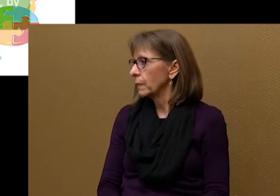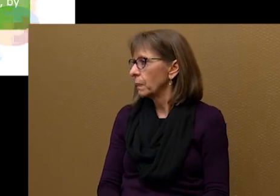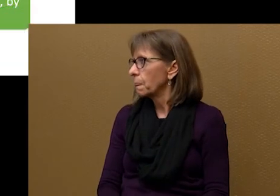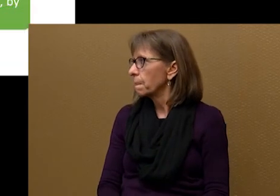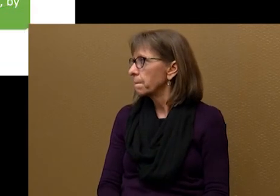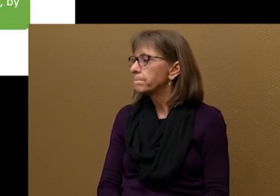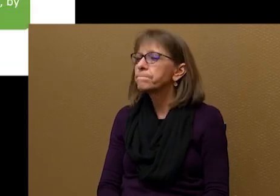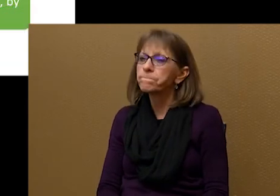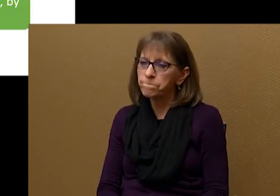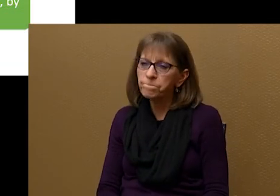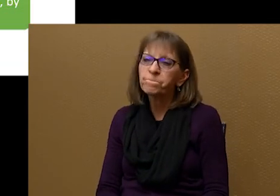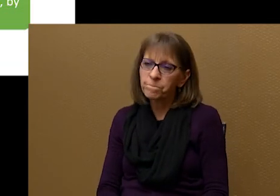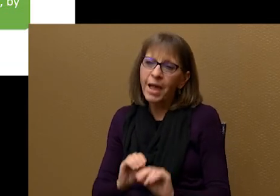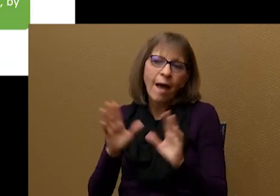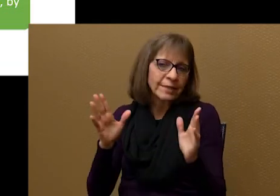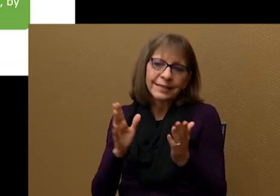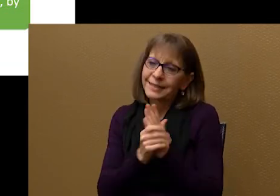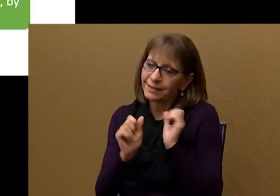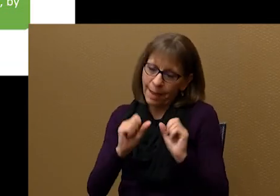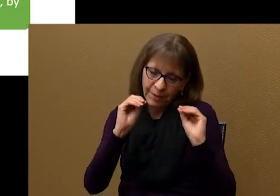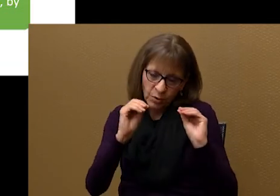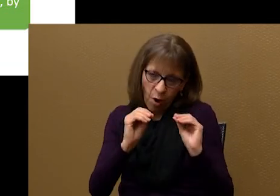Obviously, skills can be taught individually